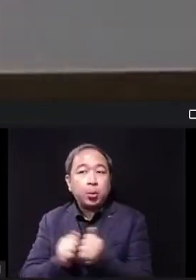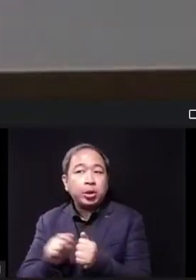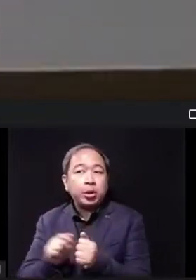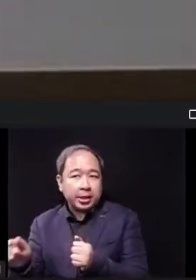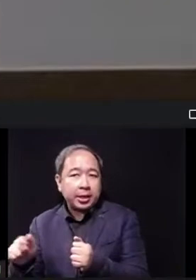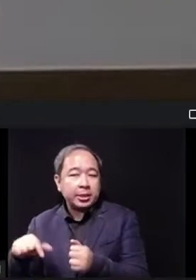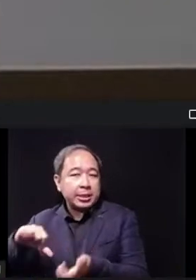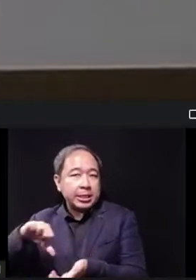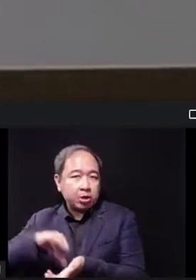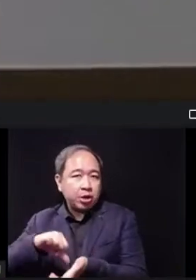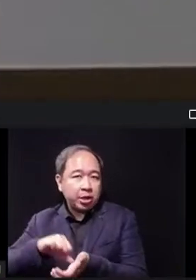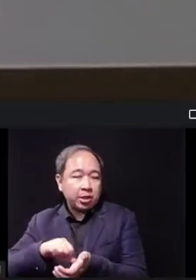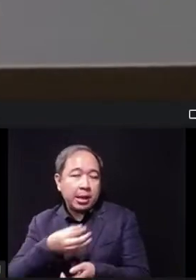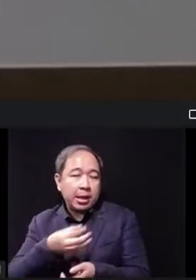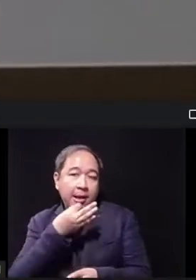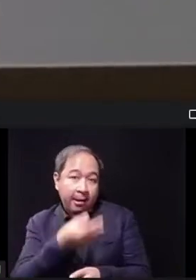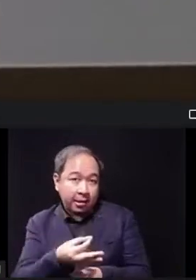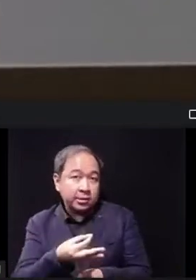of Iran